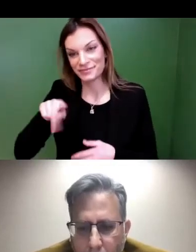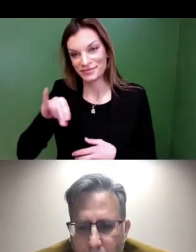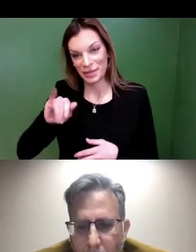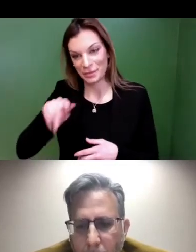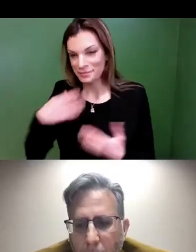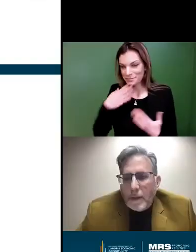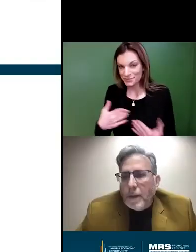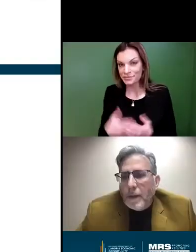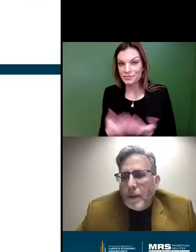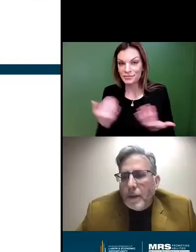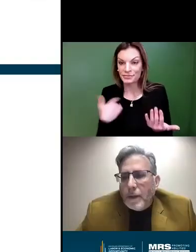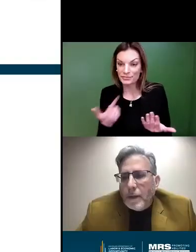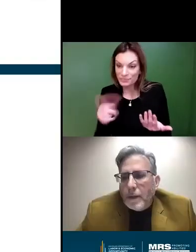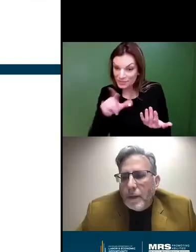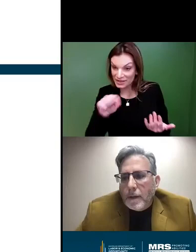to see if